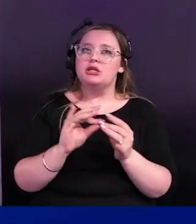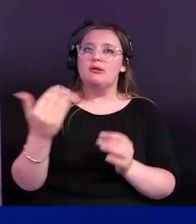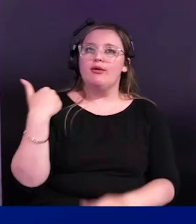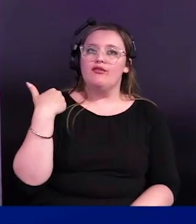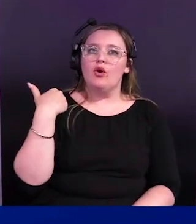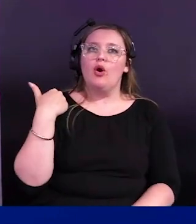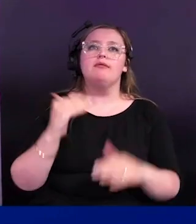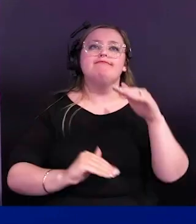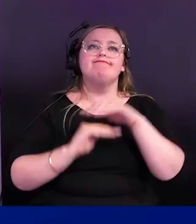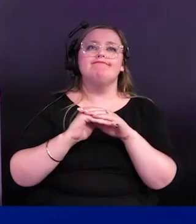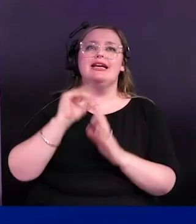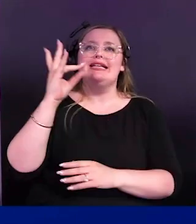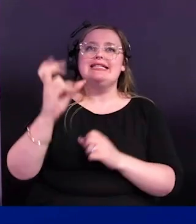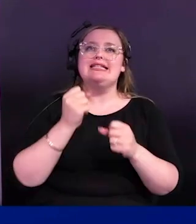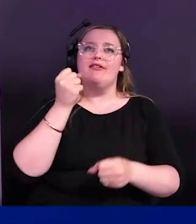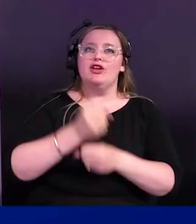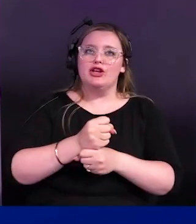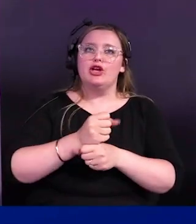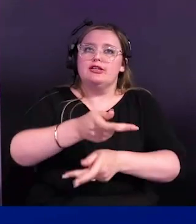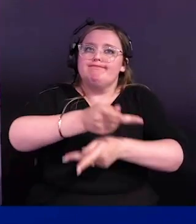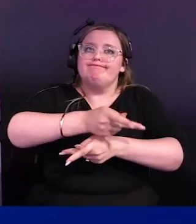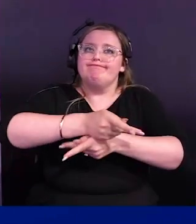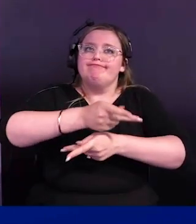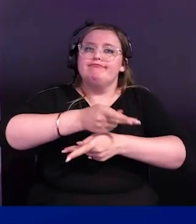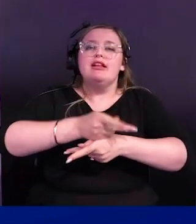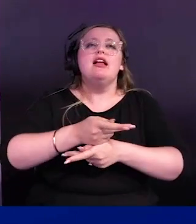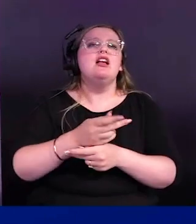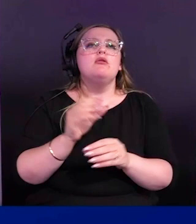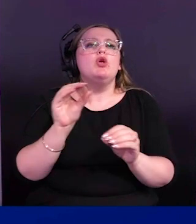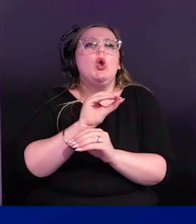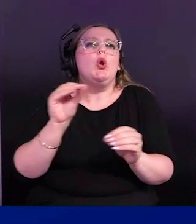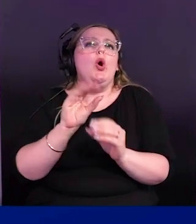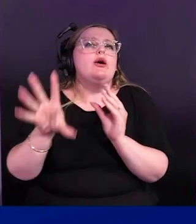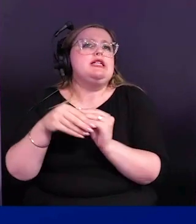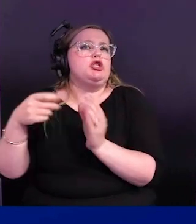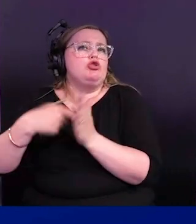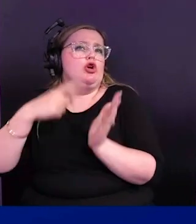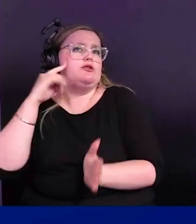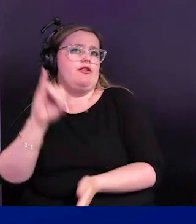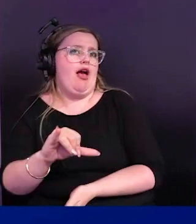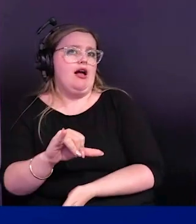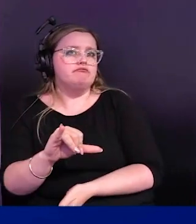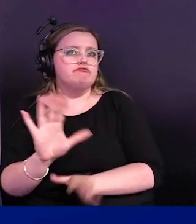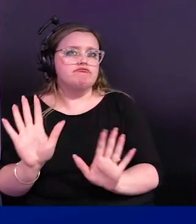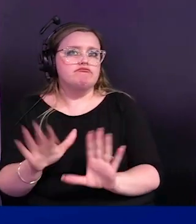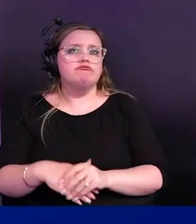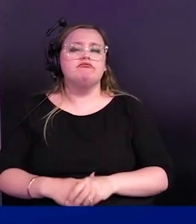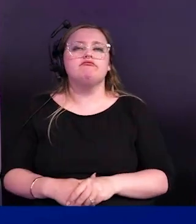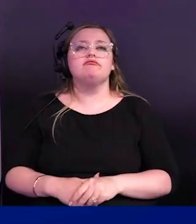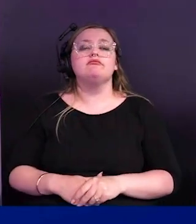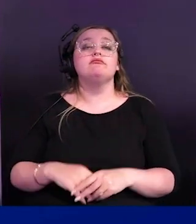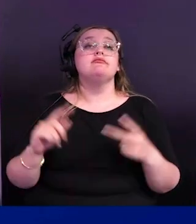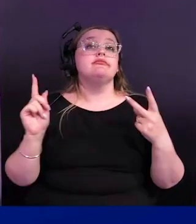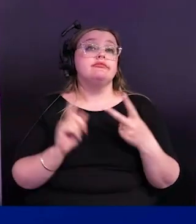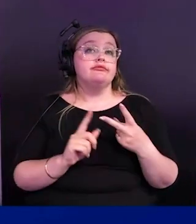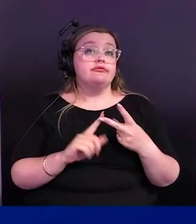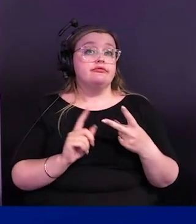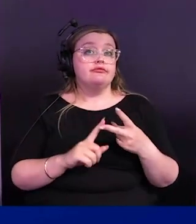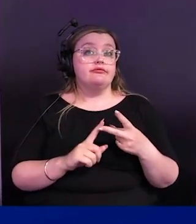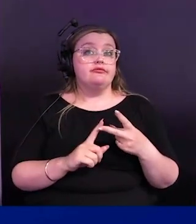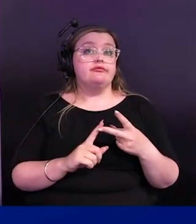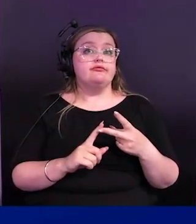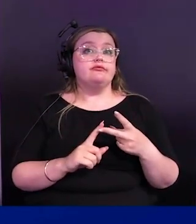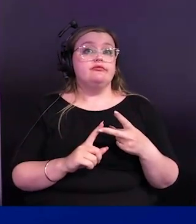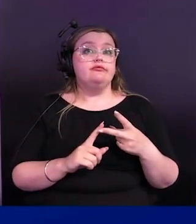7 years of data retention comes included at no additional charges with your ingestion. The second dimension